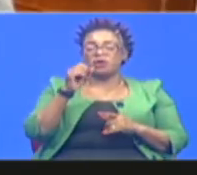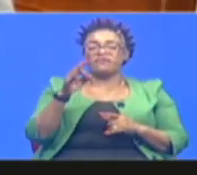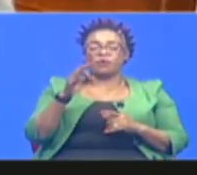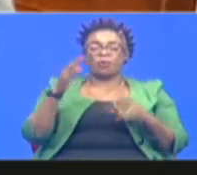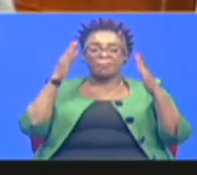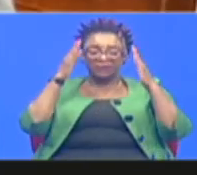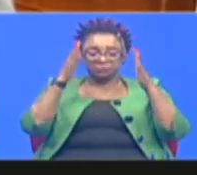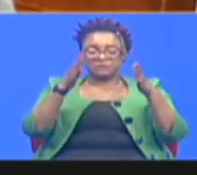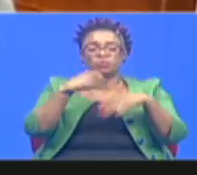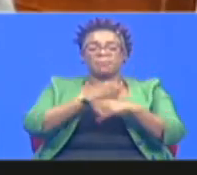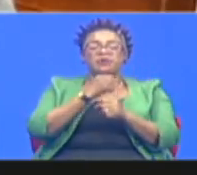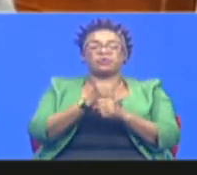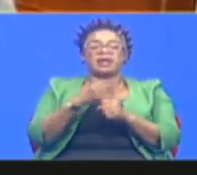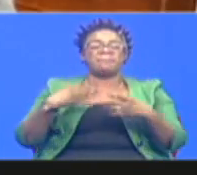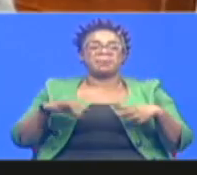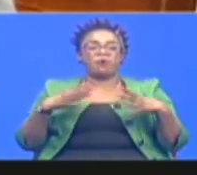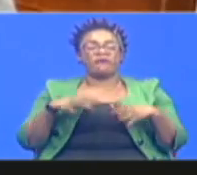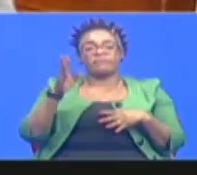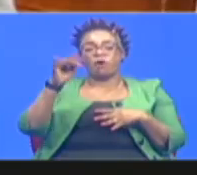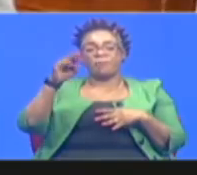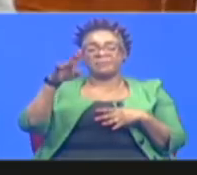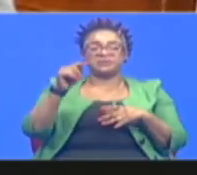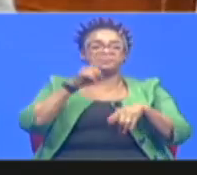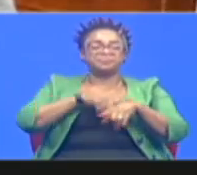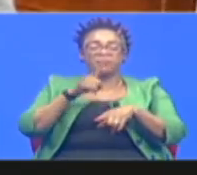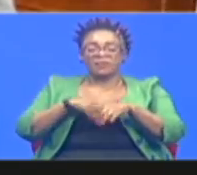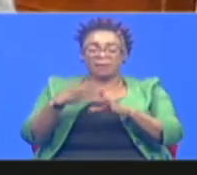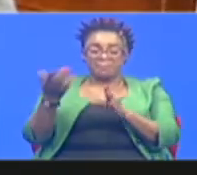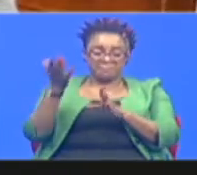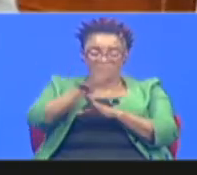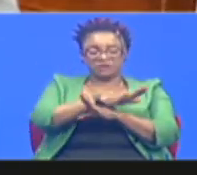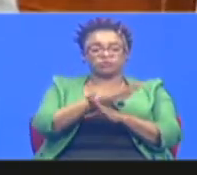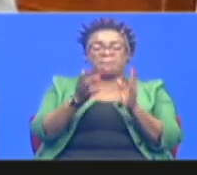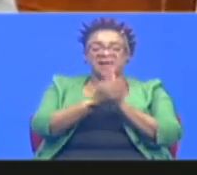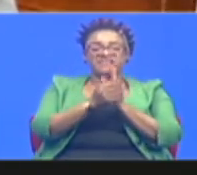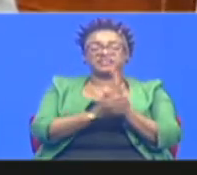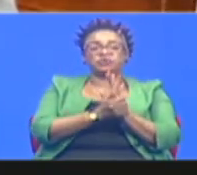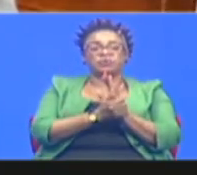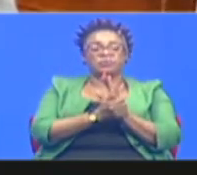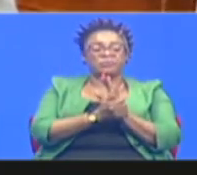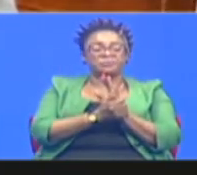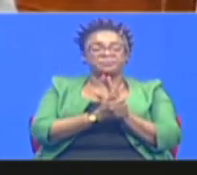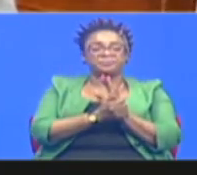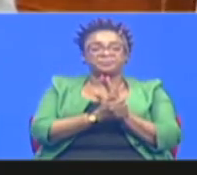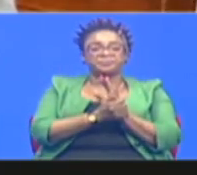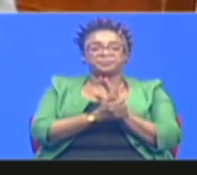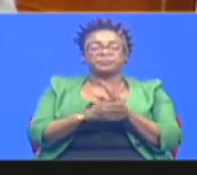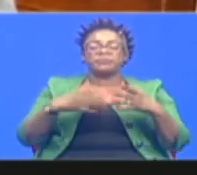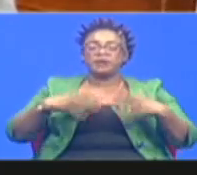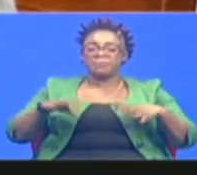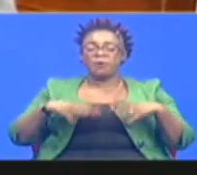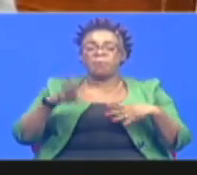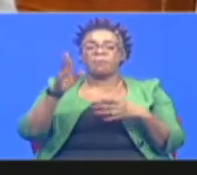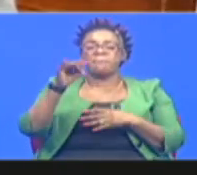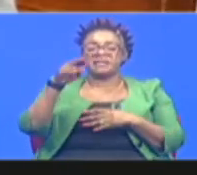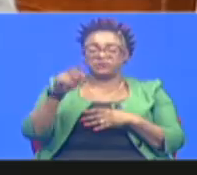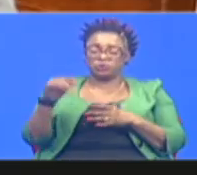made to the people of Bomet. In fact, when you go back to our manifesto, the fourth commitment that we made to the people of Bomet was to